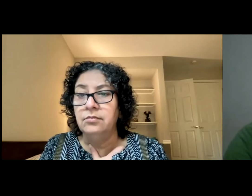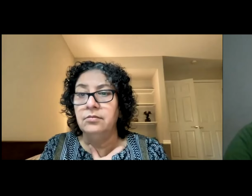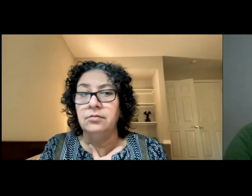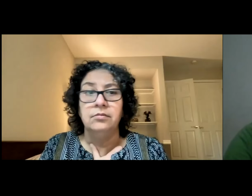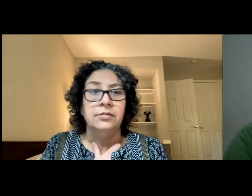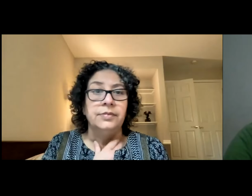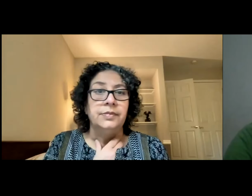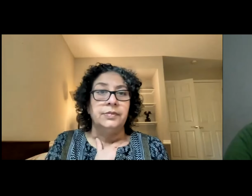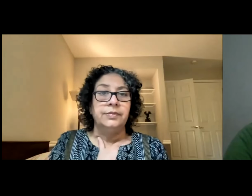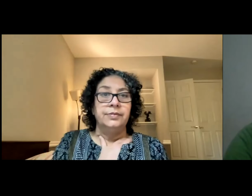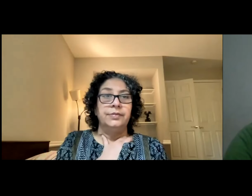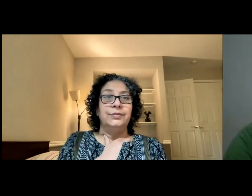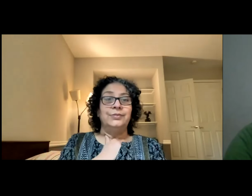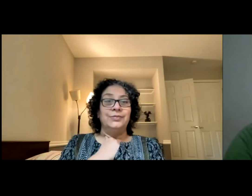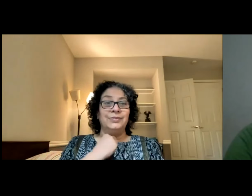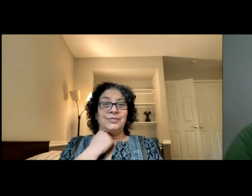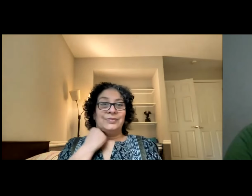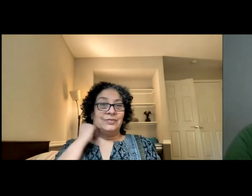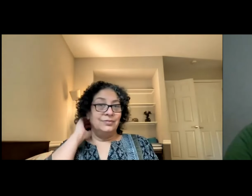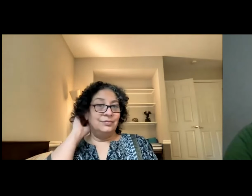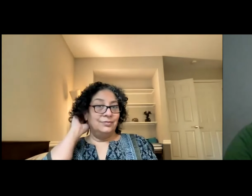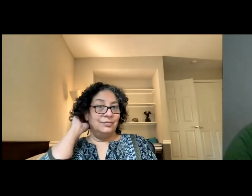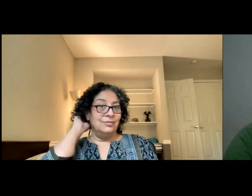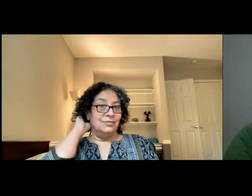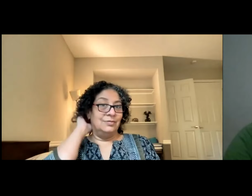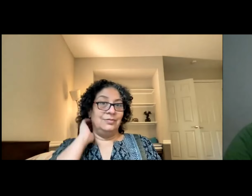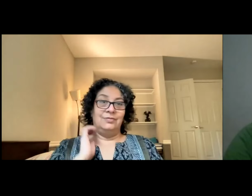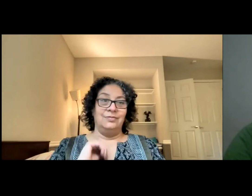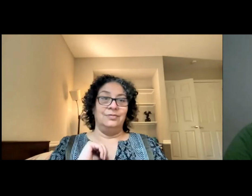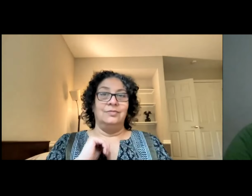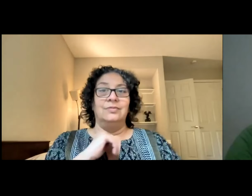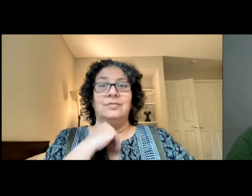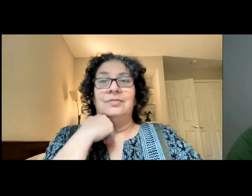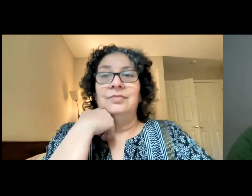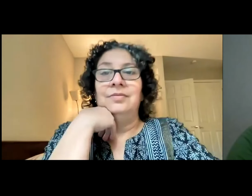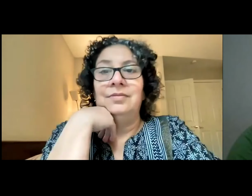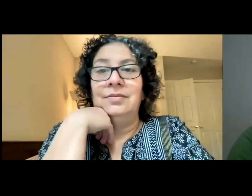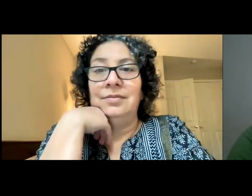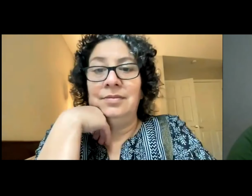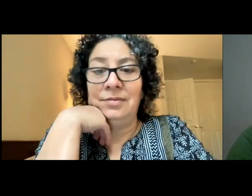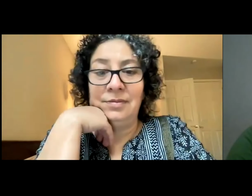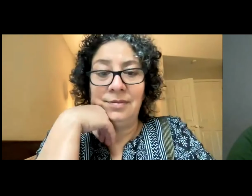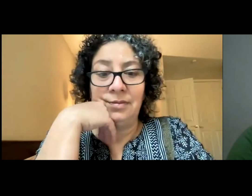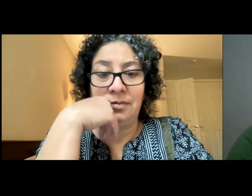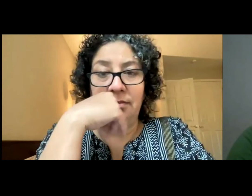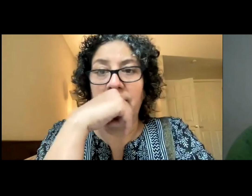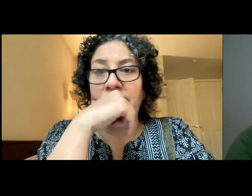is finding it difficult in the classroom. Being kind to them is one step to the other. And then